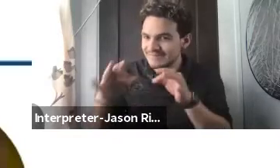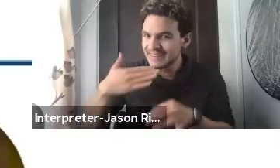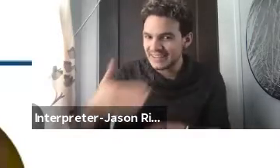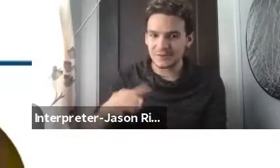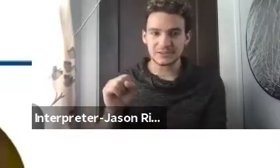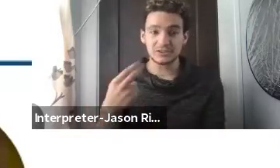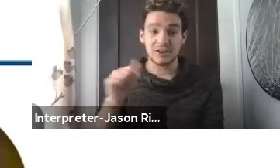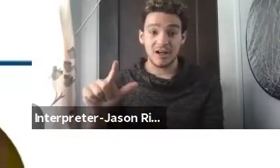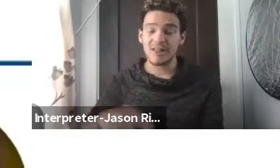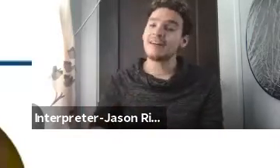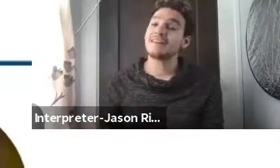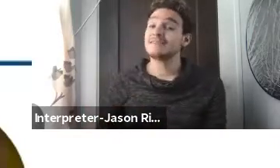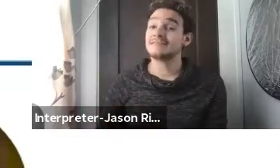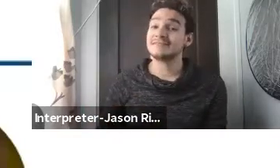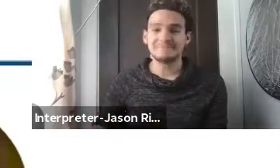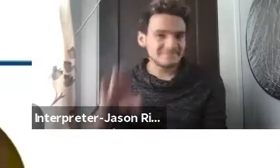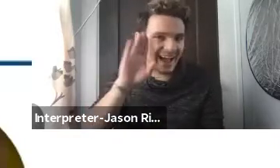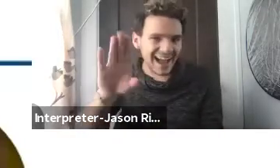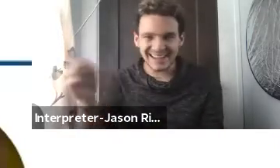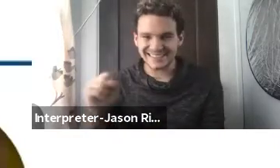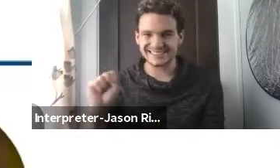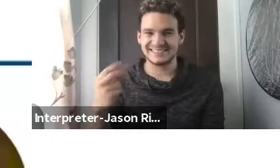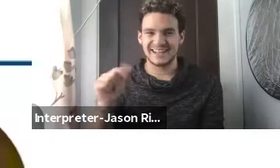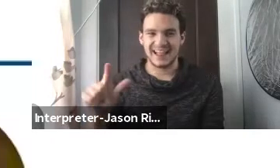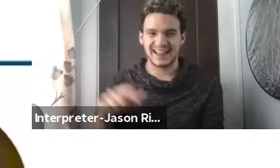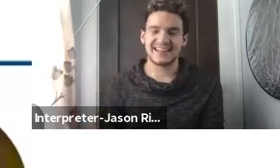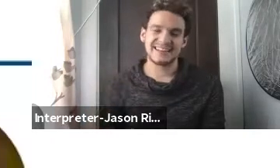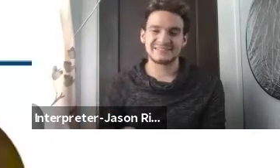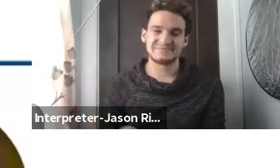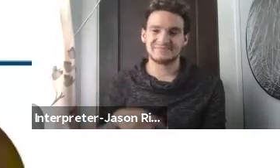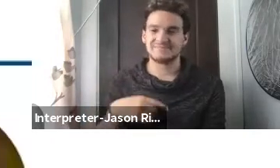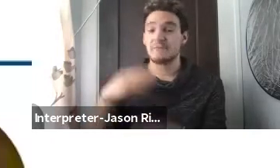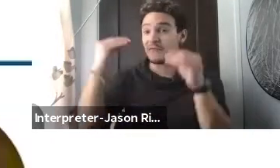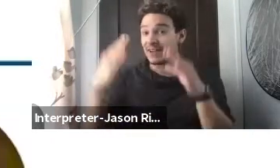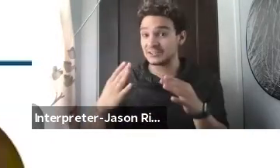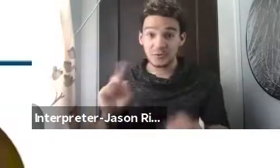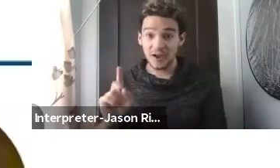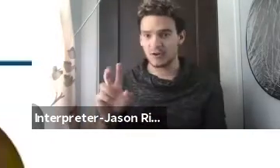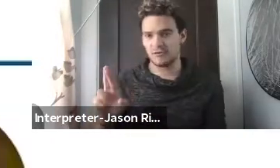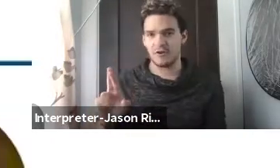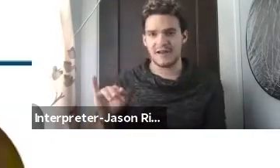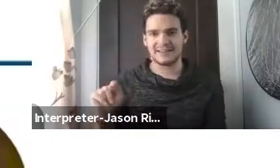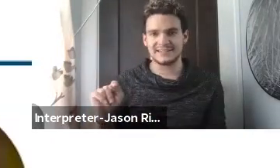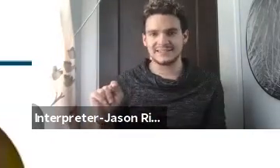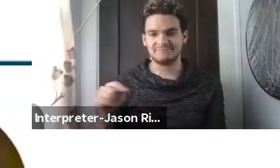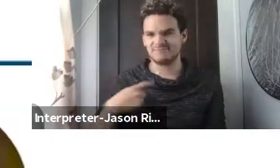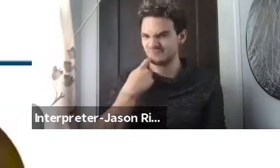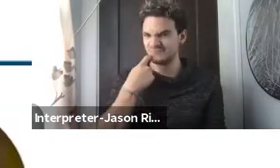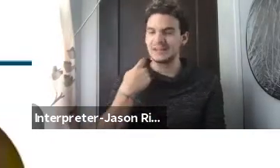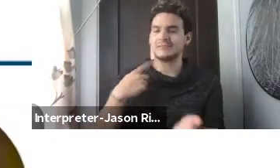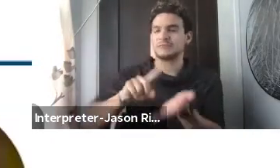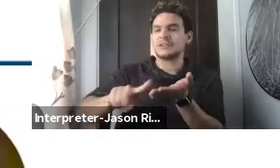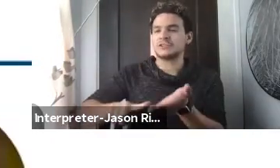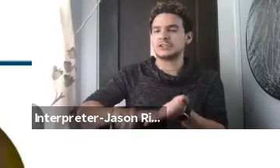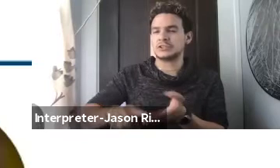Shaul? Hi, I'm Shaul. I'm a professor at RIT, and I research and